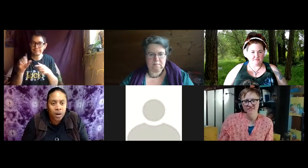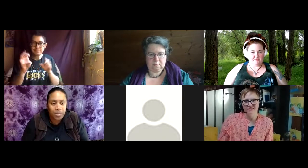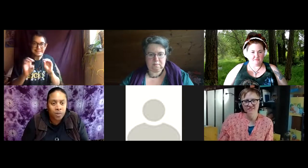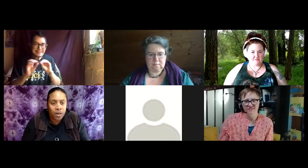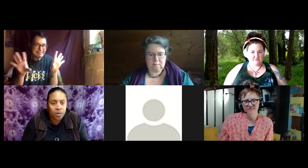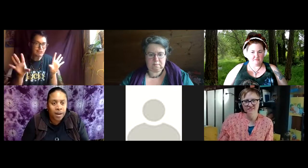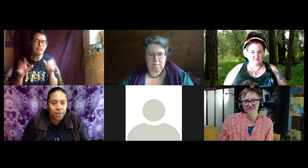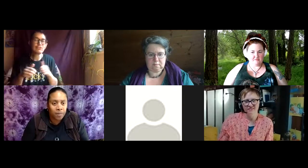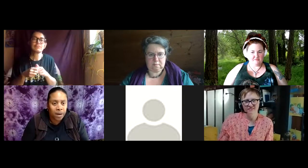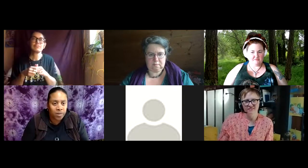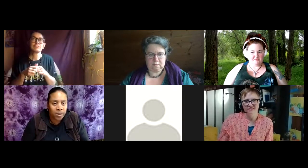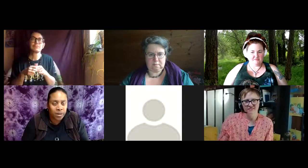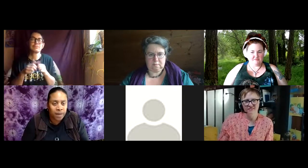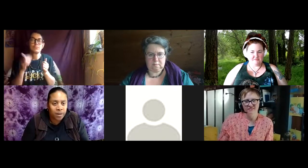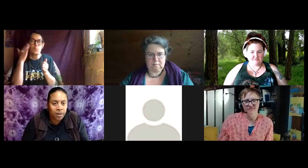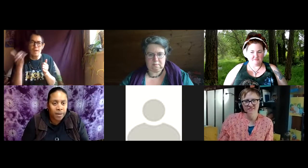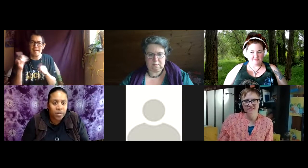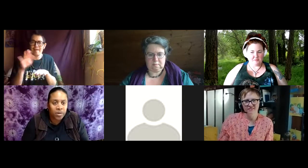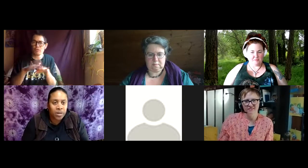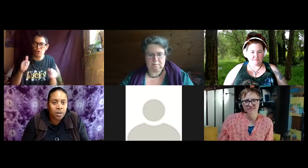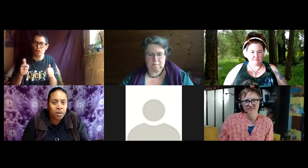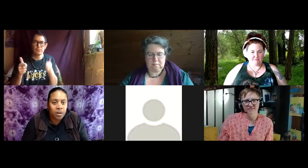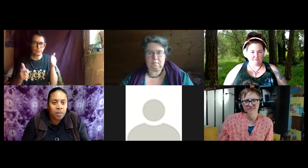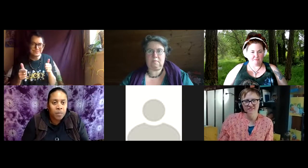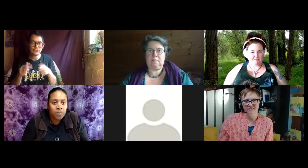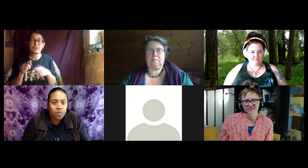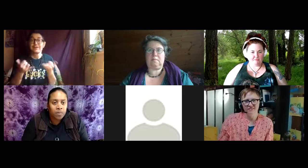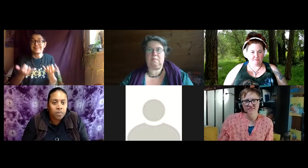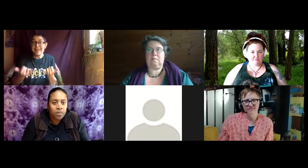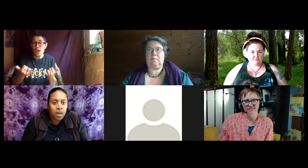you also want to have your boundaries, have clear boundaries.